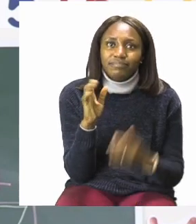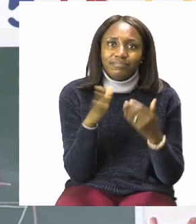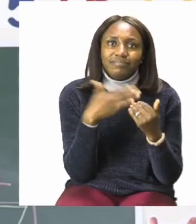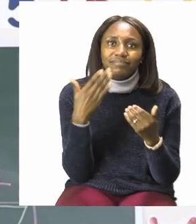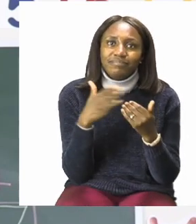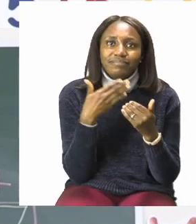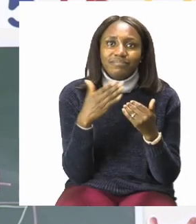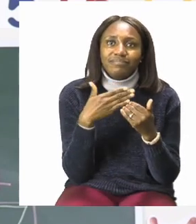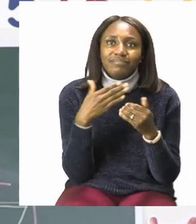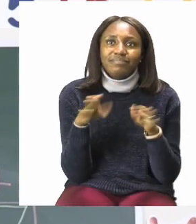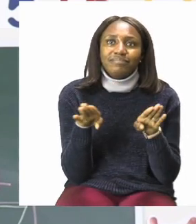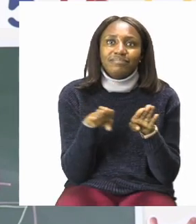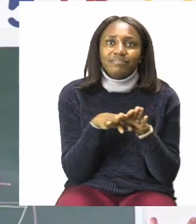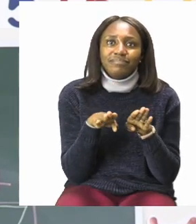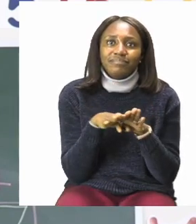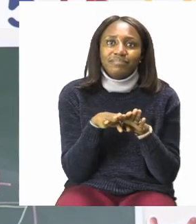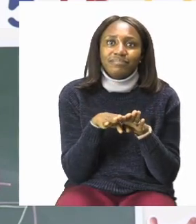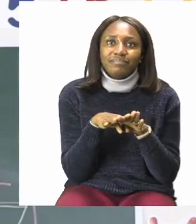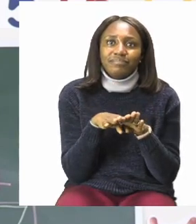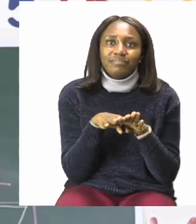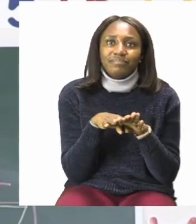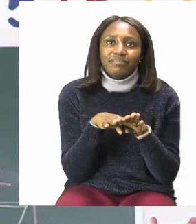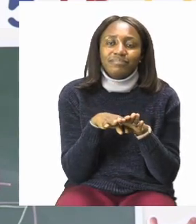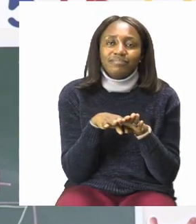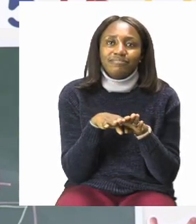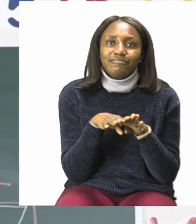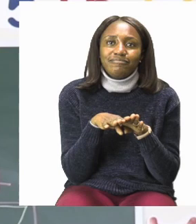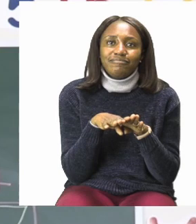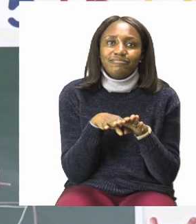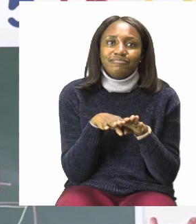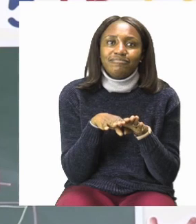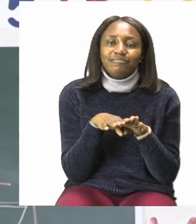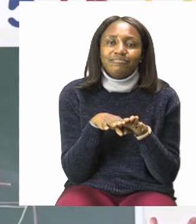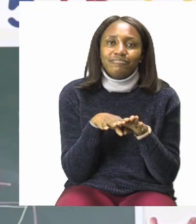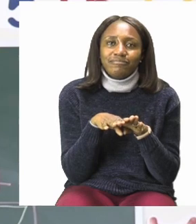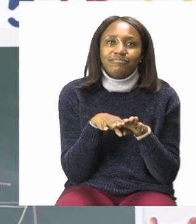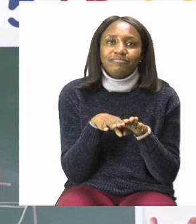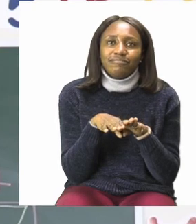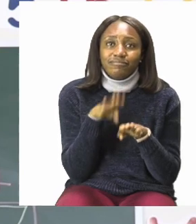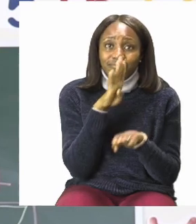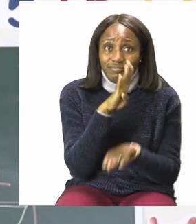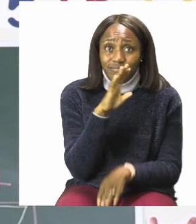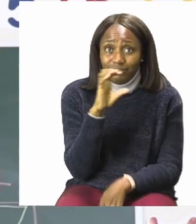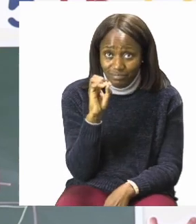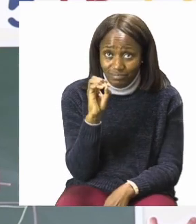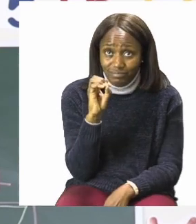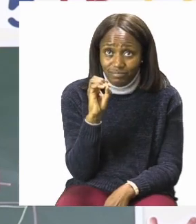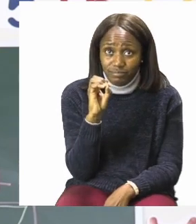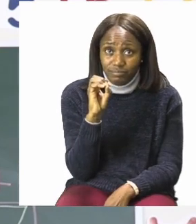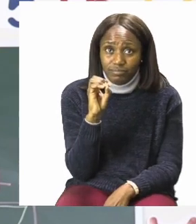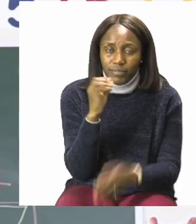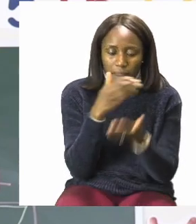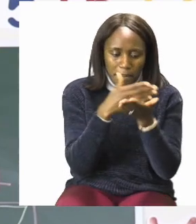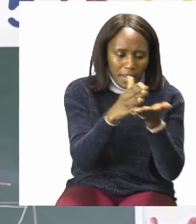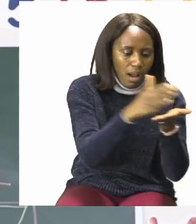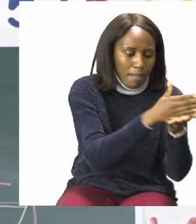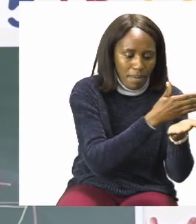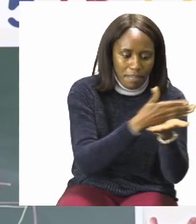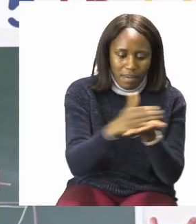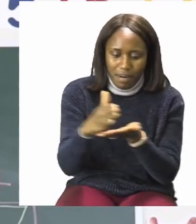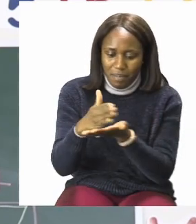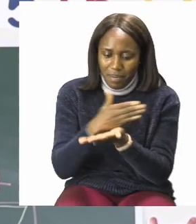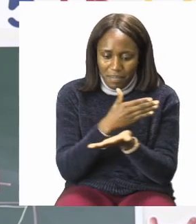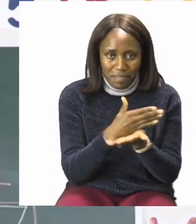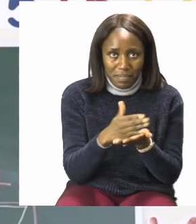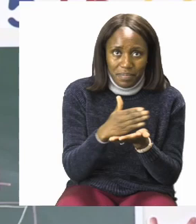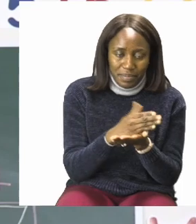find the next answer. You need to make sure that you divide 40 into 4